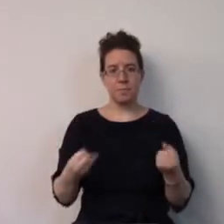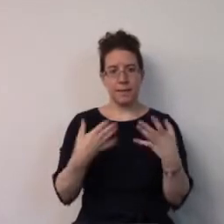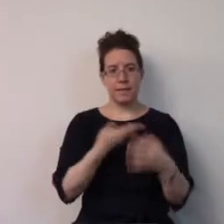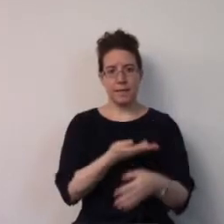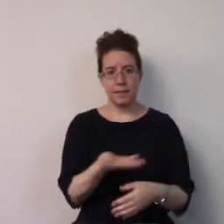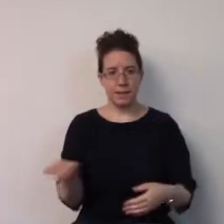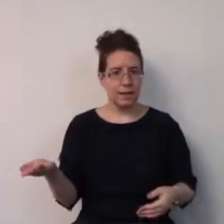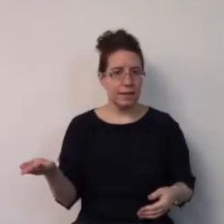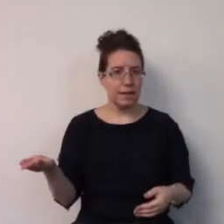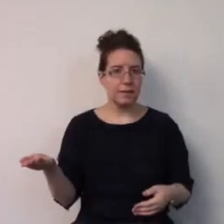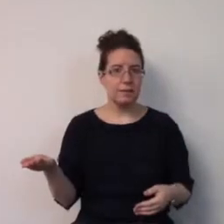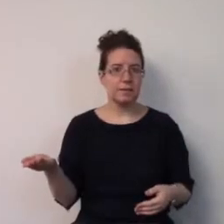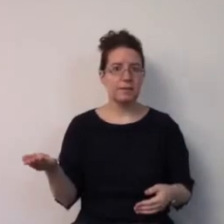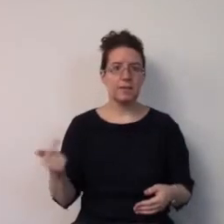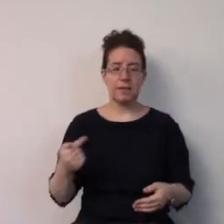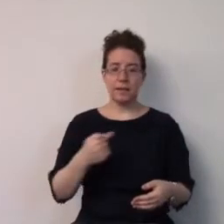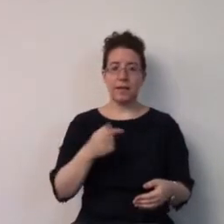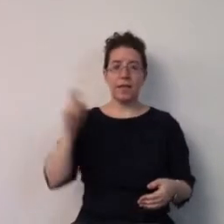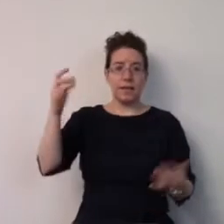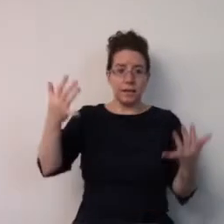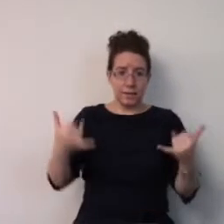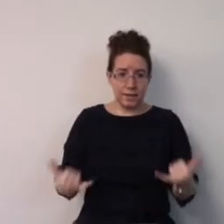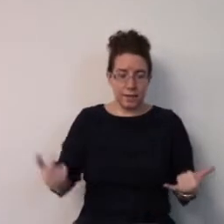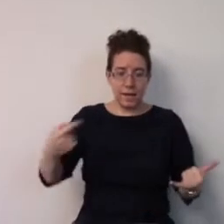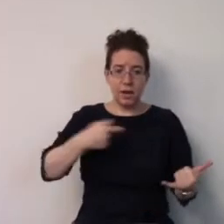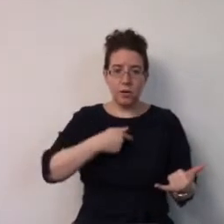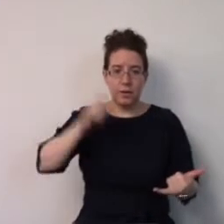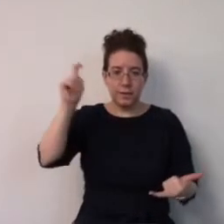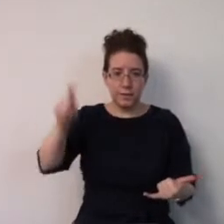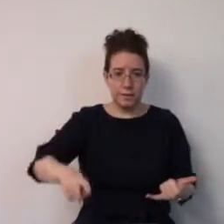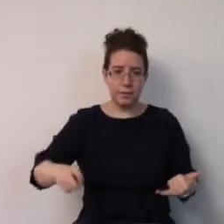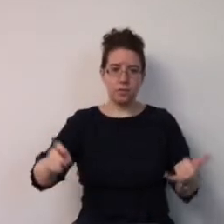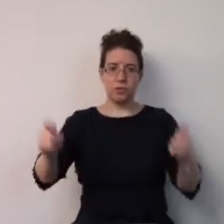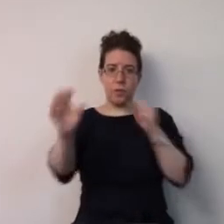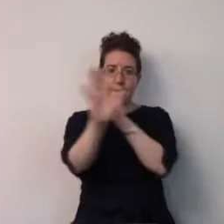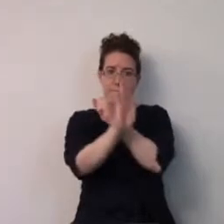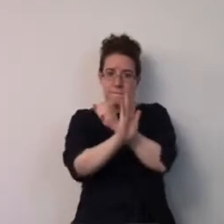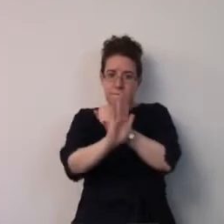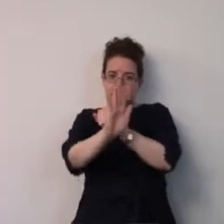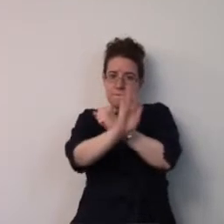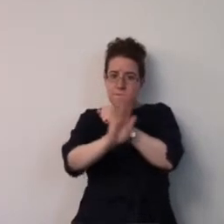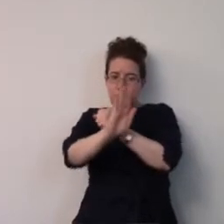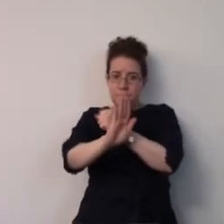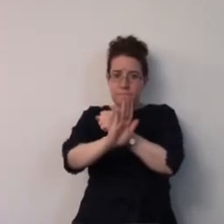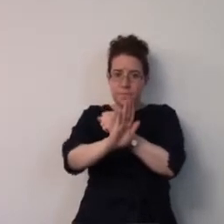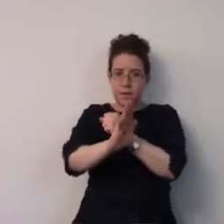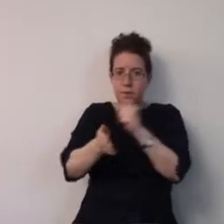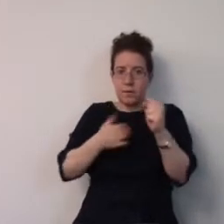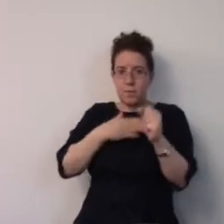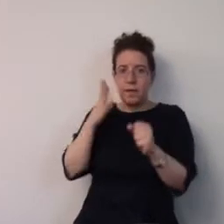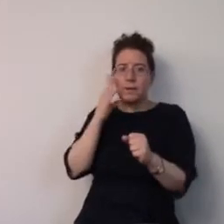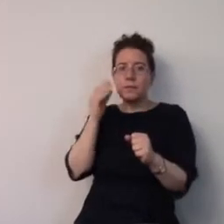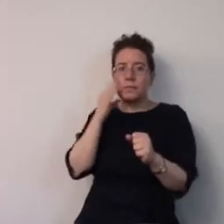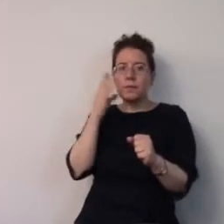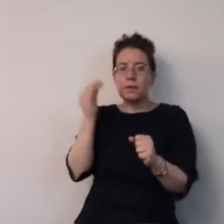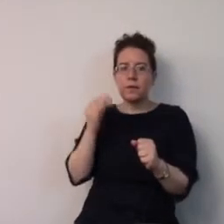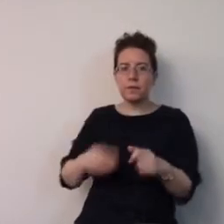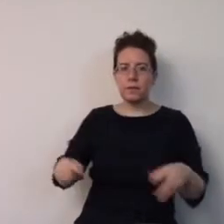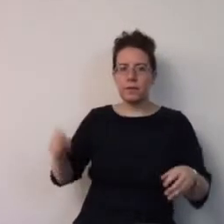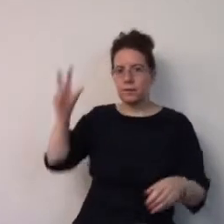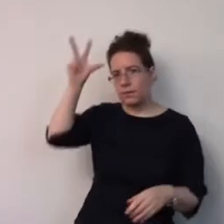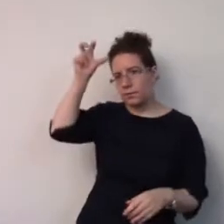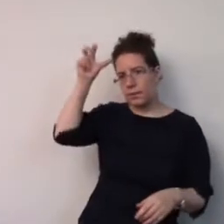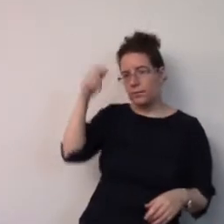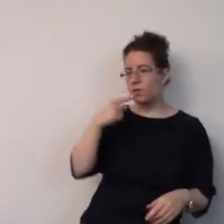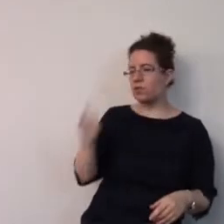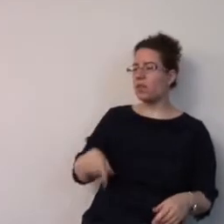okay, we'll send a bunch of imps after him or her because we don't want them to walk in that way. We're